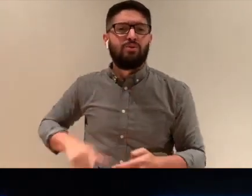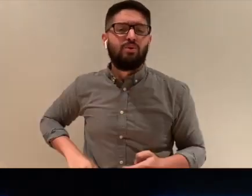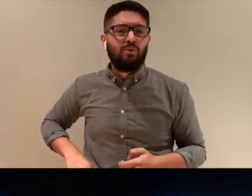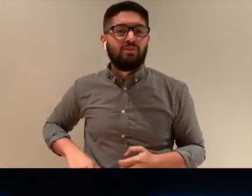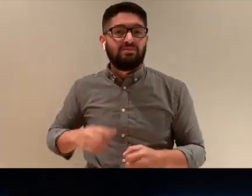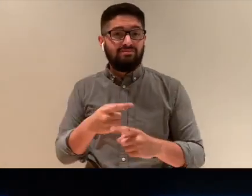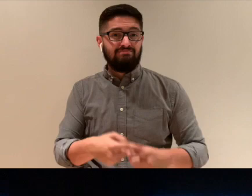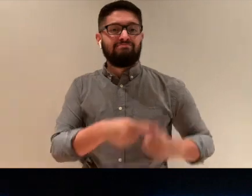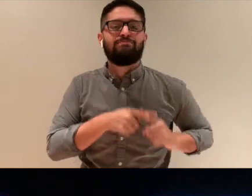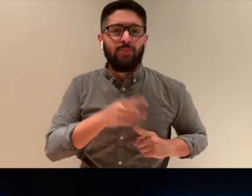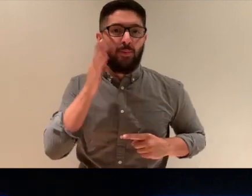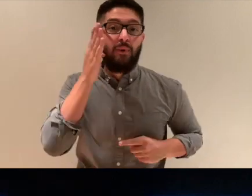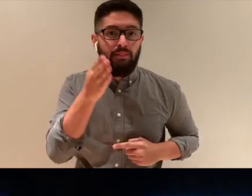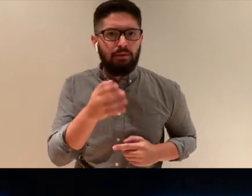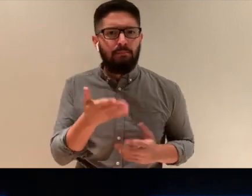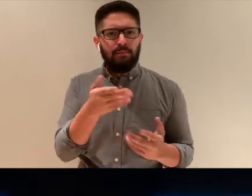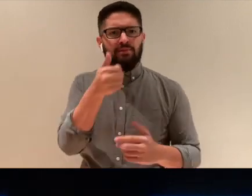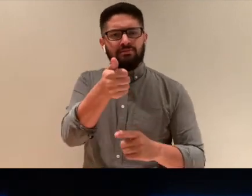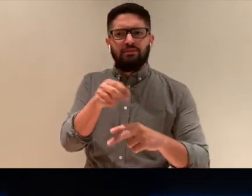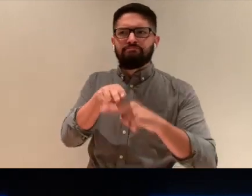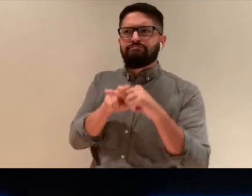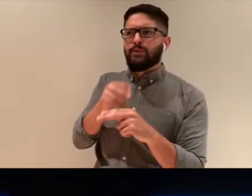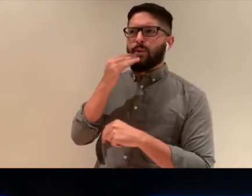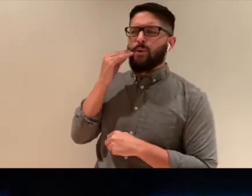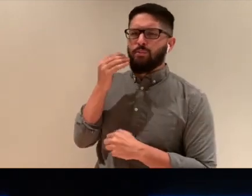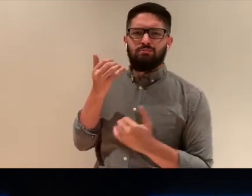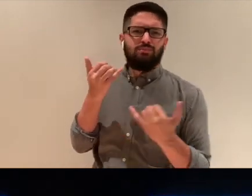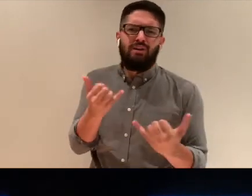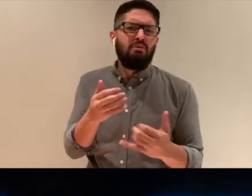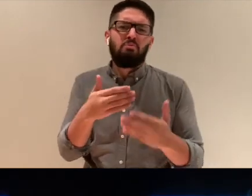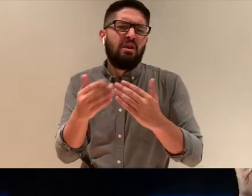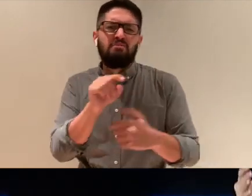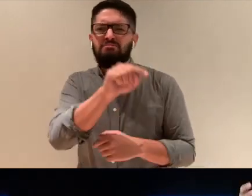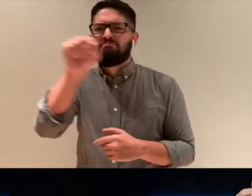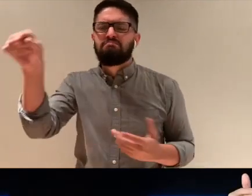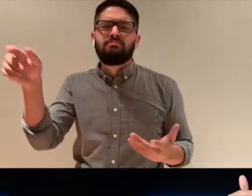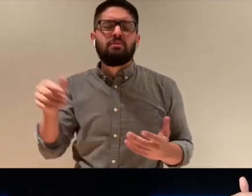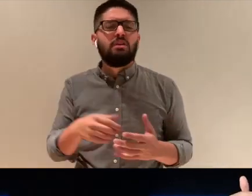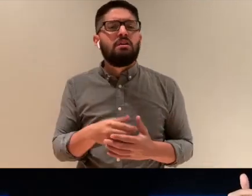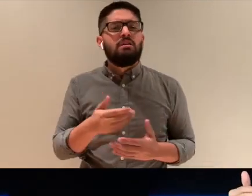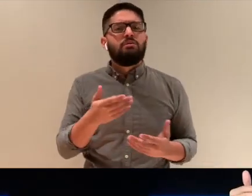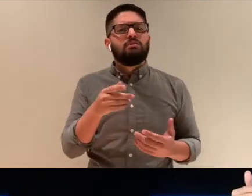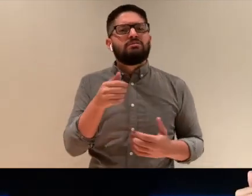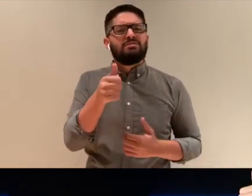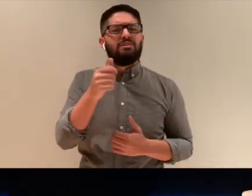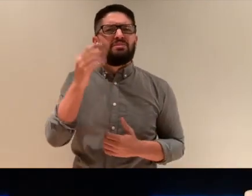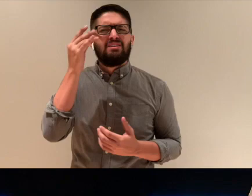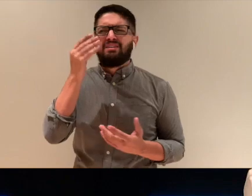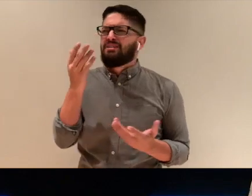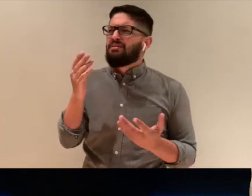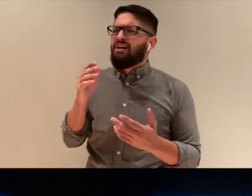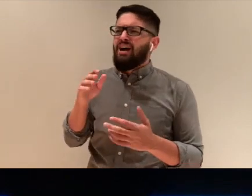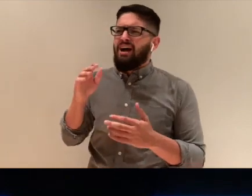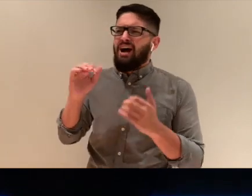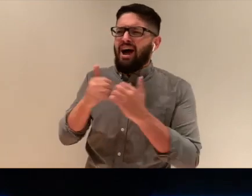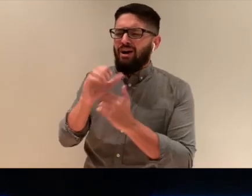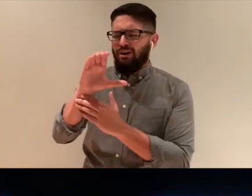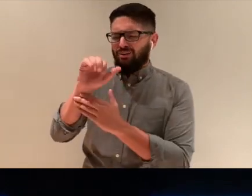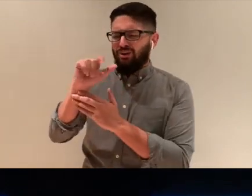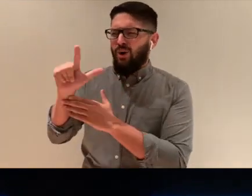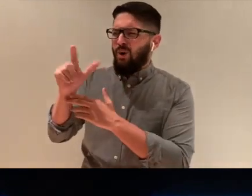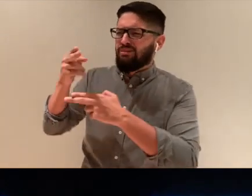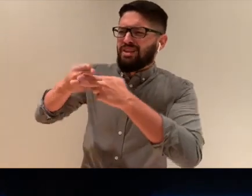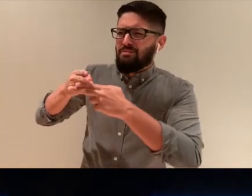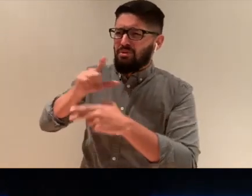Lord shall be saved. And so you may be sitting there at home right now or wherever you're at, and you're thinking, Pastor, how do I call on the